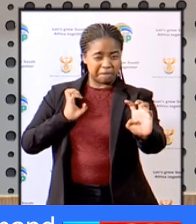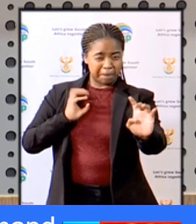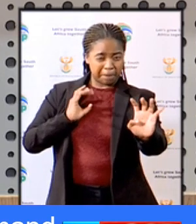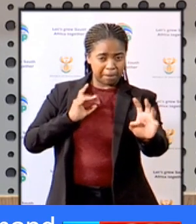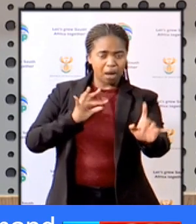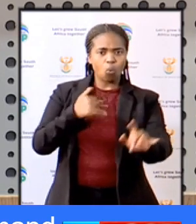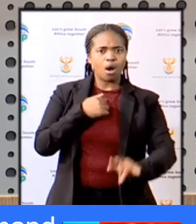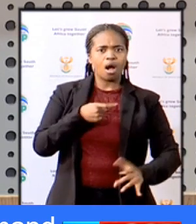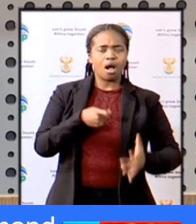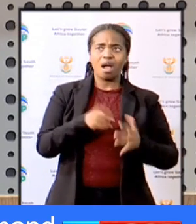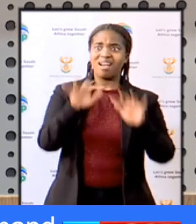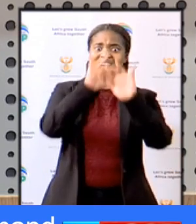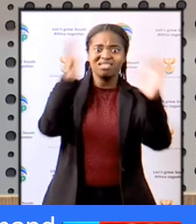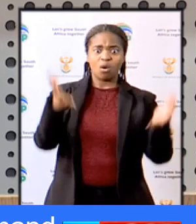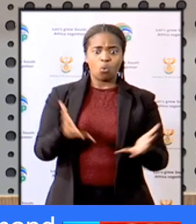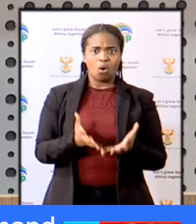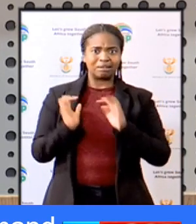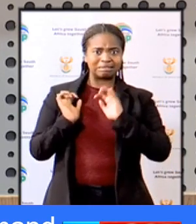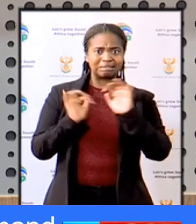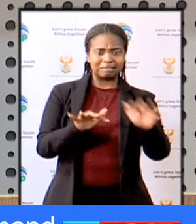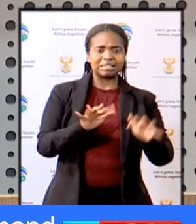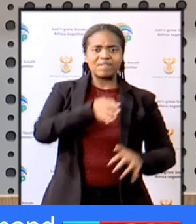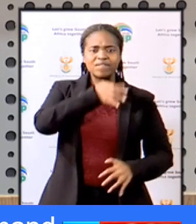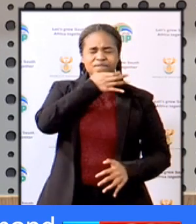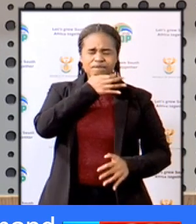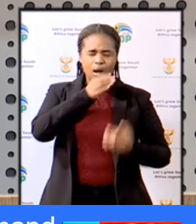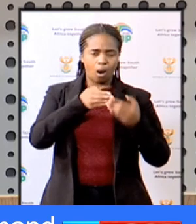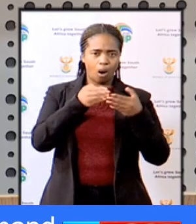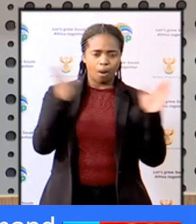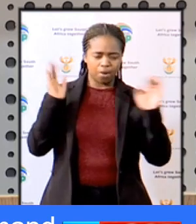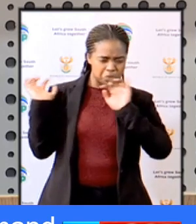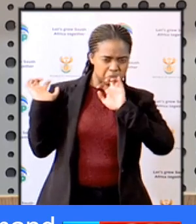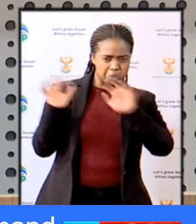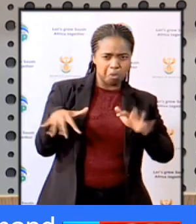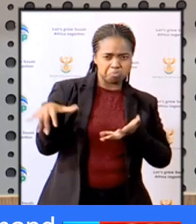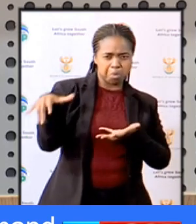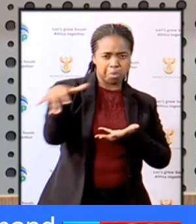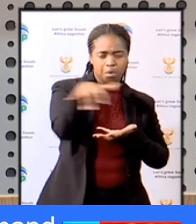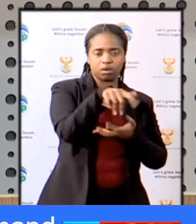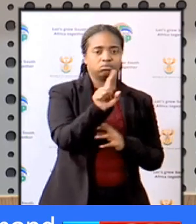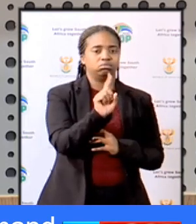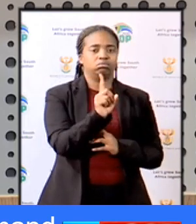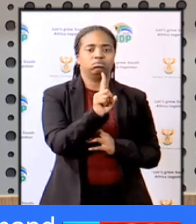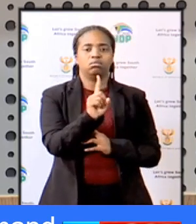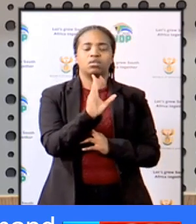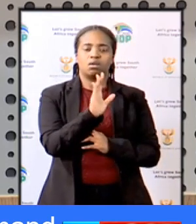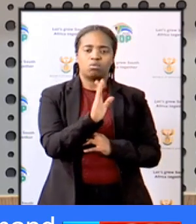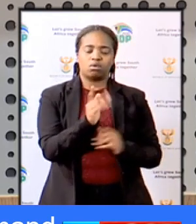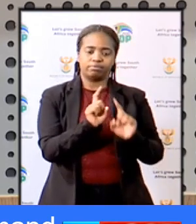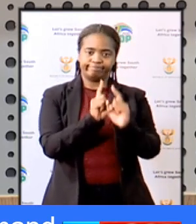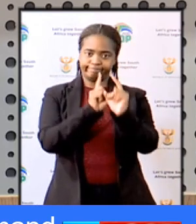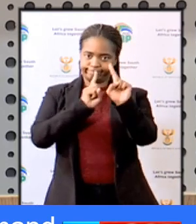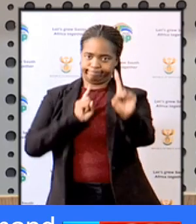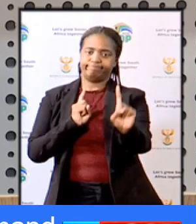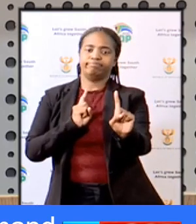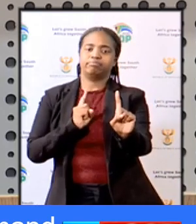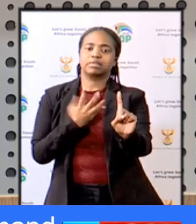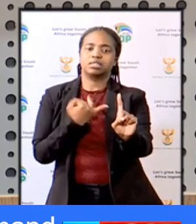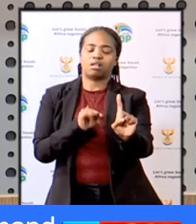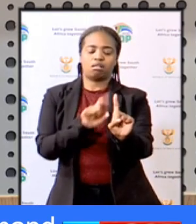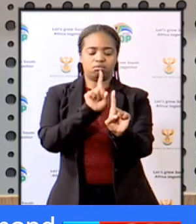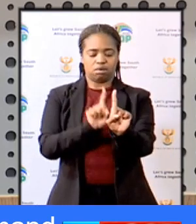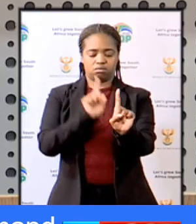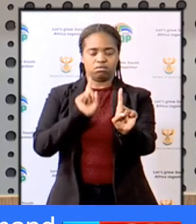seen elsewhere in the world when liquor stores opened up. And social distance will be